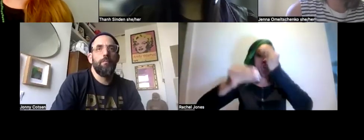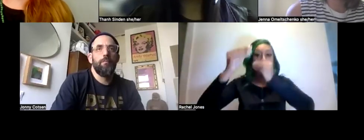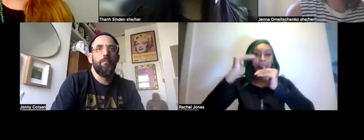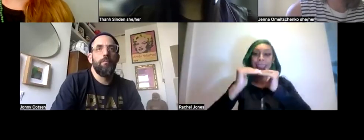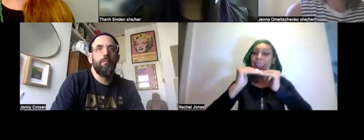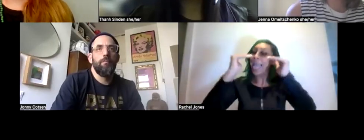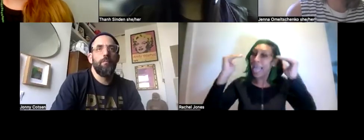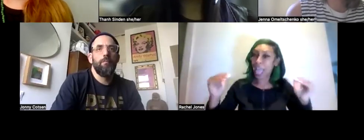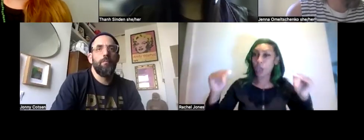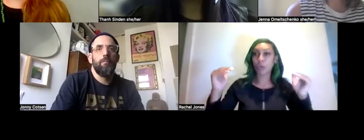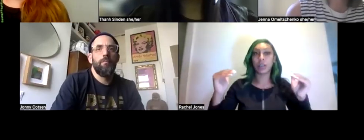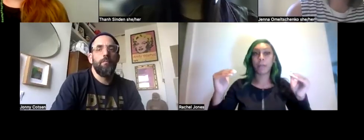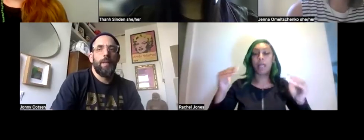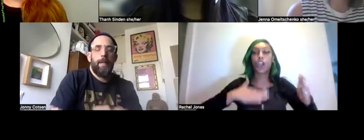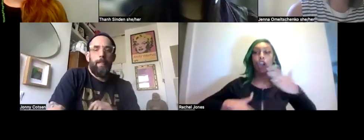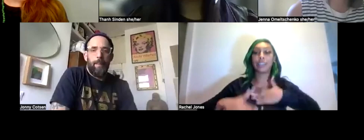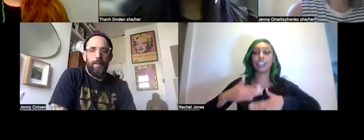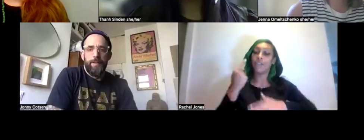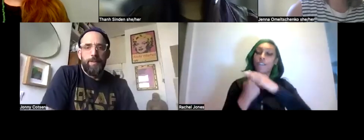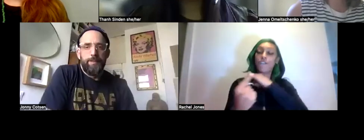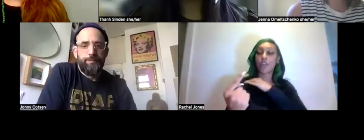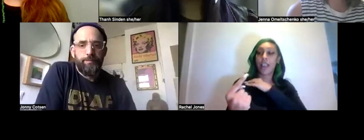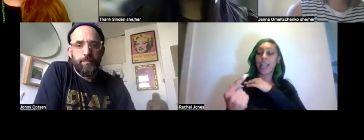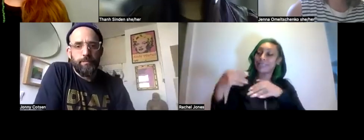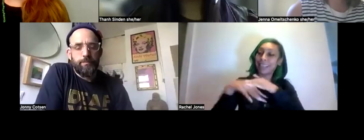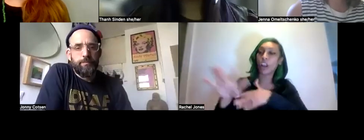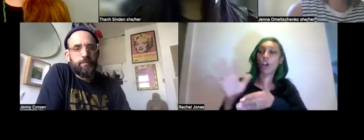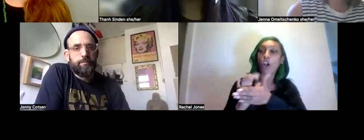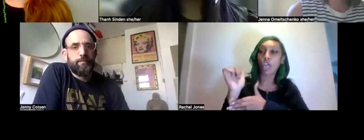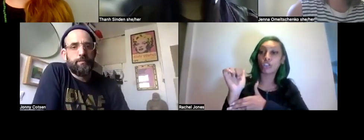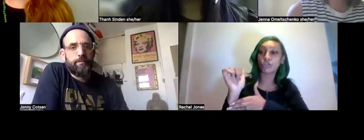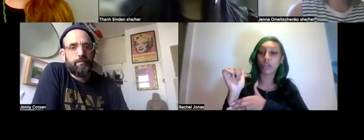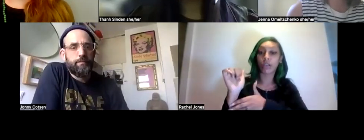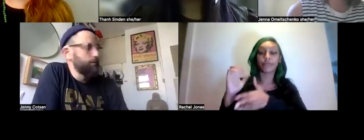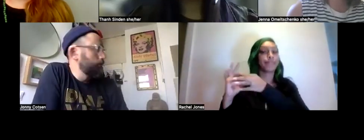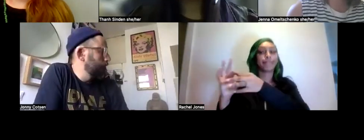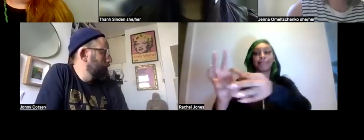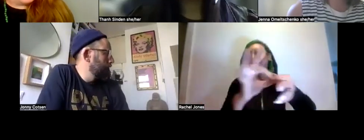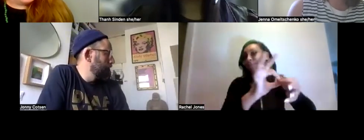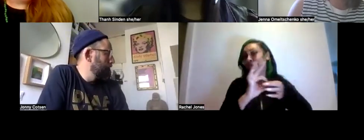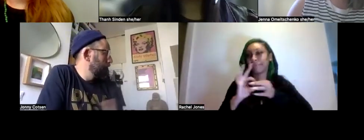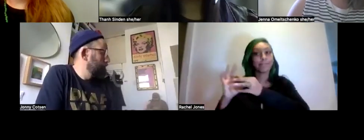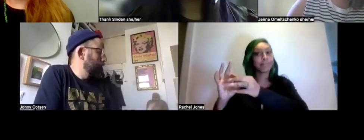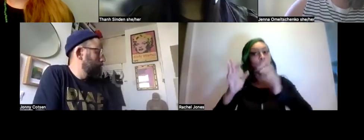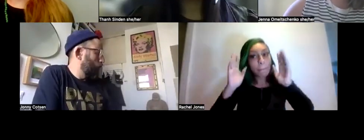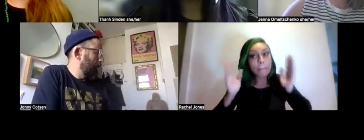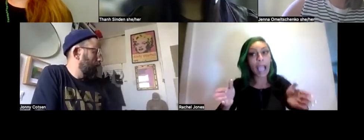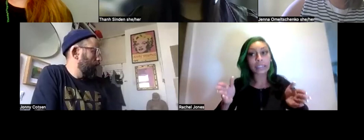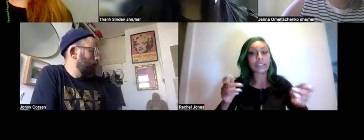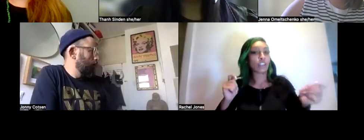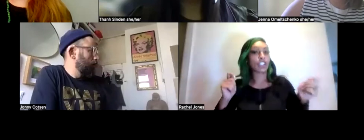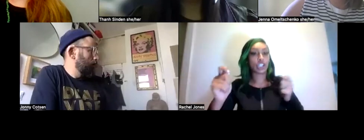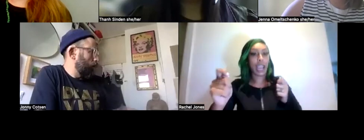conditions for freelancers working in culture. And it will take all our efforts to effect real change. So we welcome all